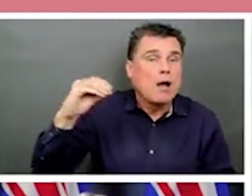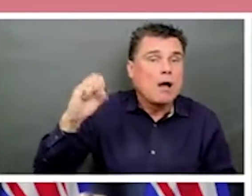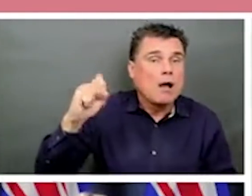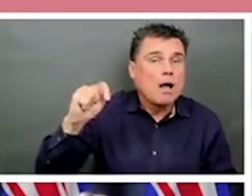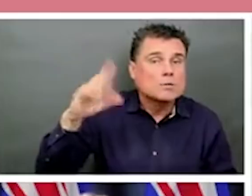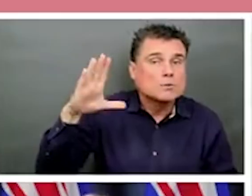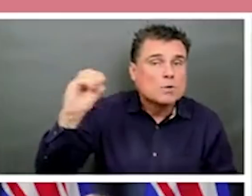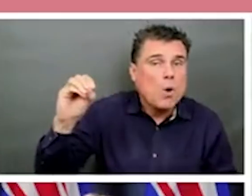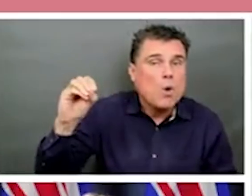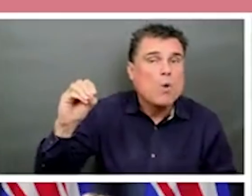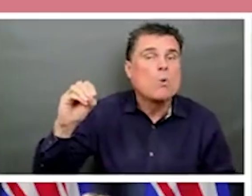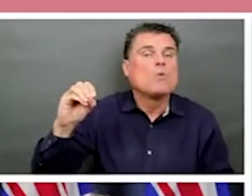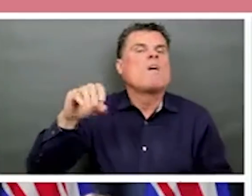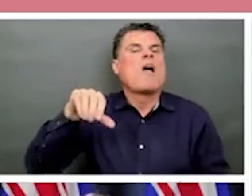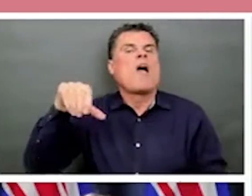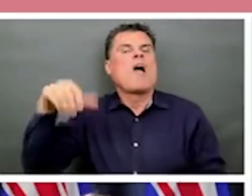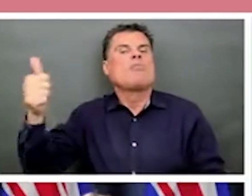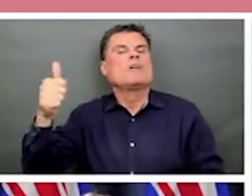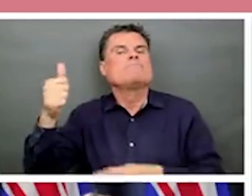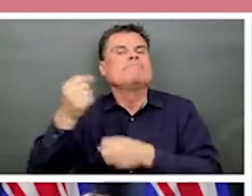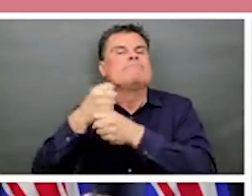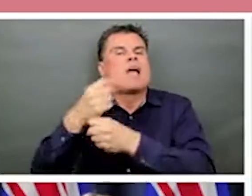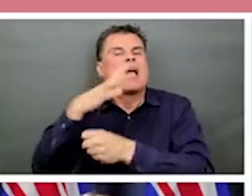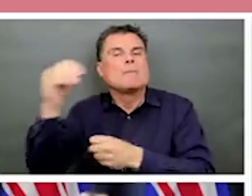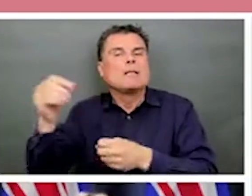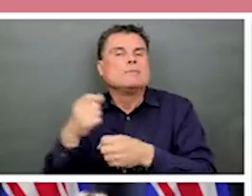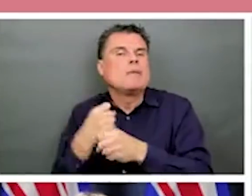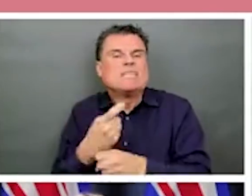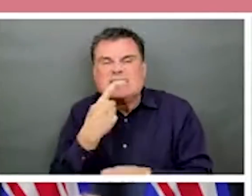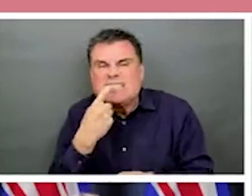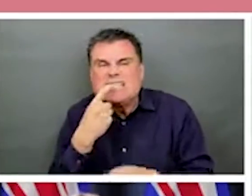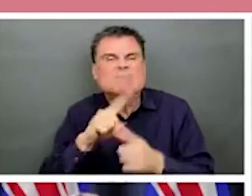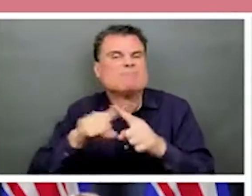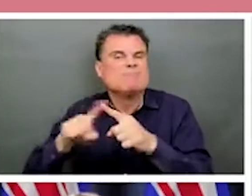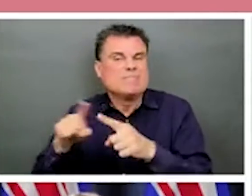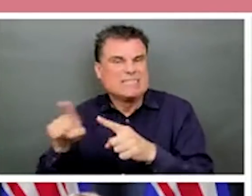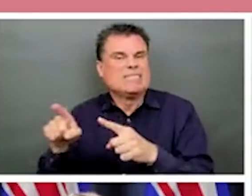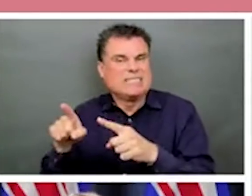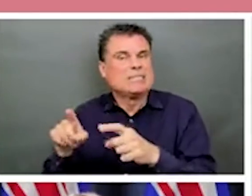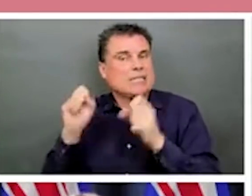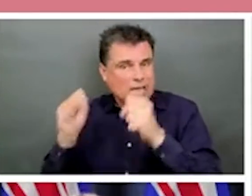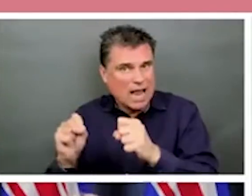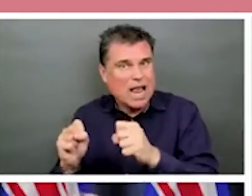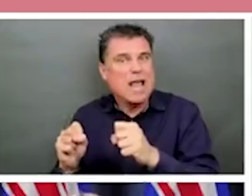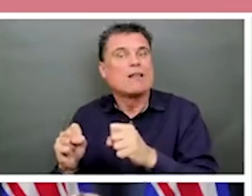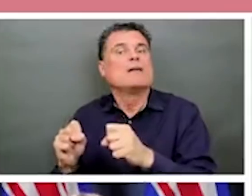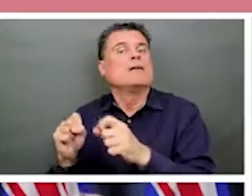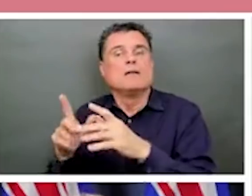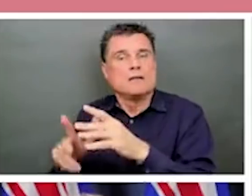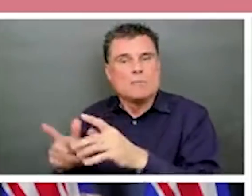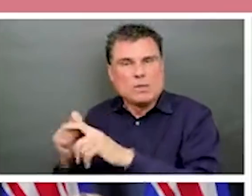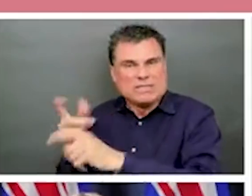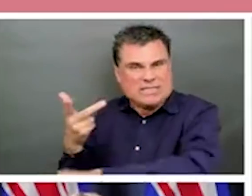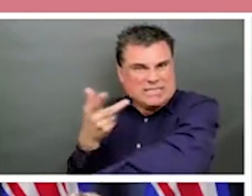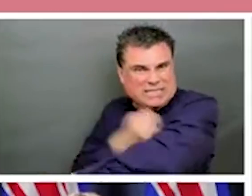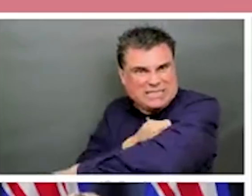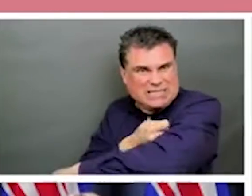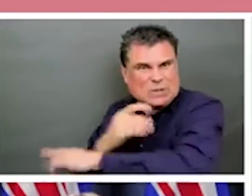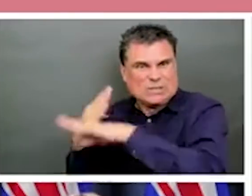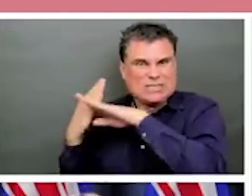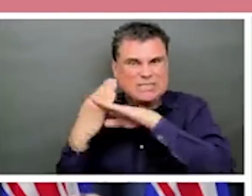there's been exposure, where we know that transmission between workers also puts our communities at risk when people go